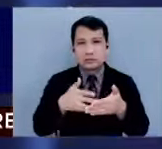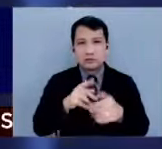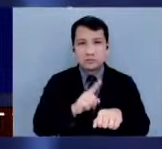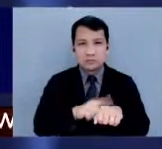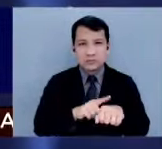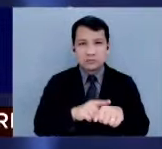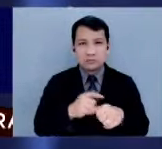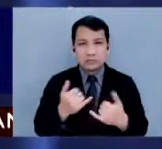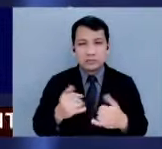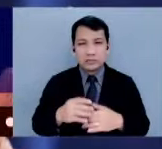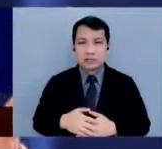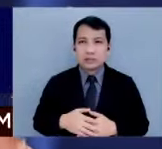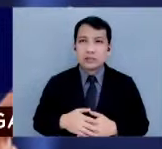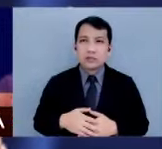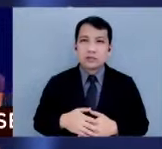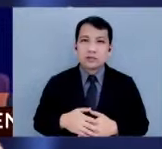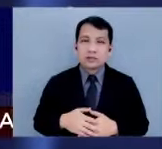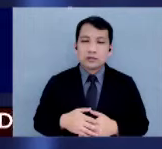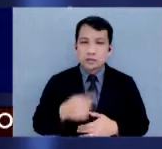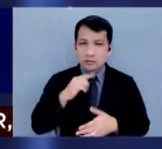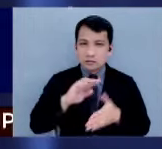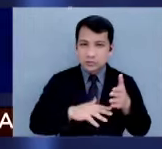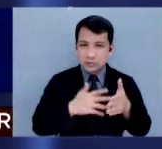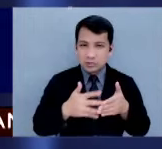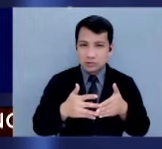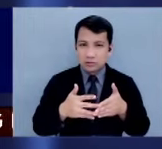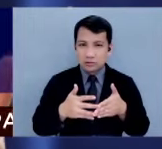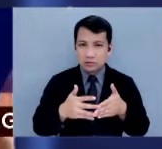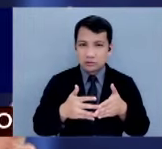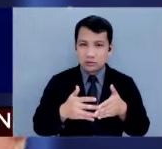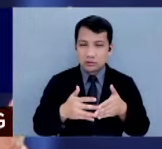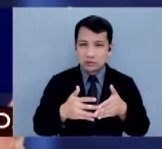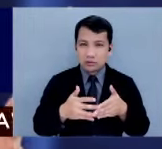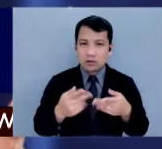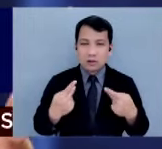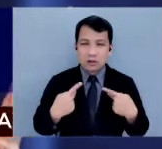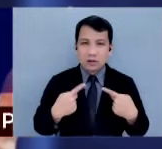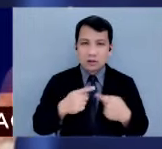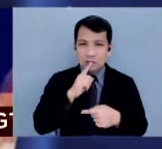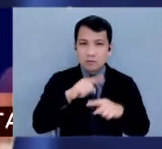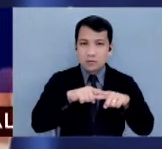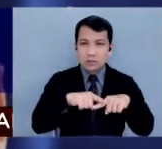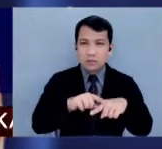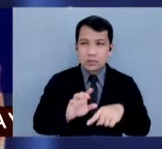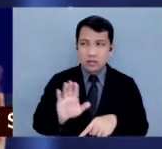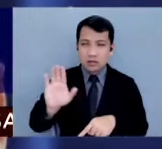Well, the scheduling of this is really really depend upon